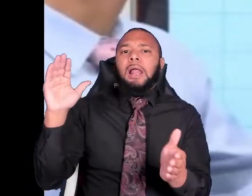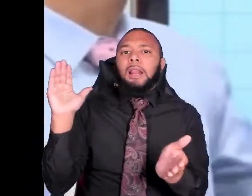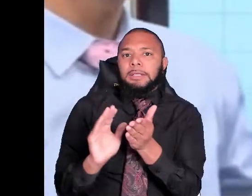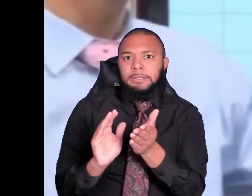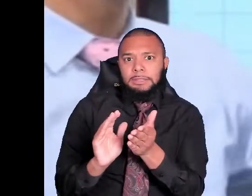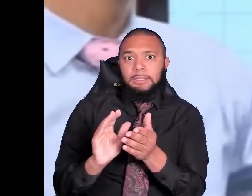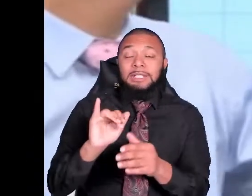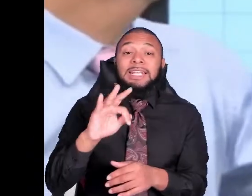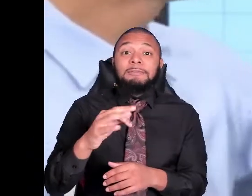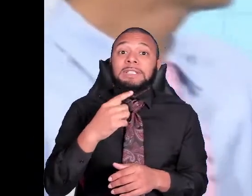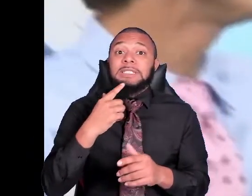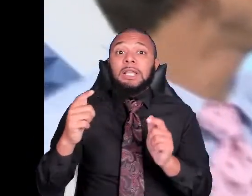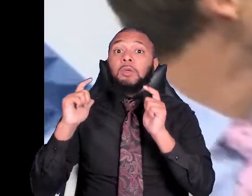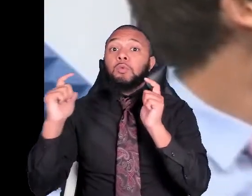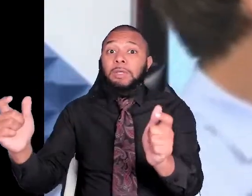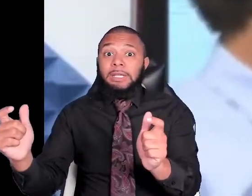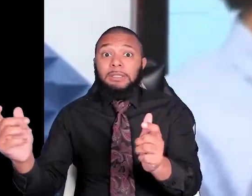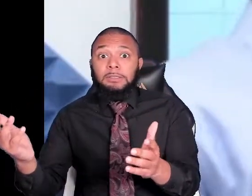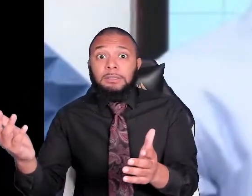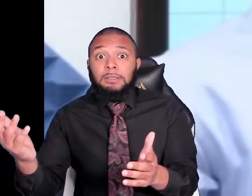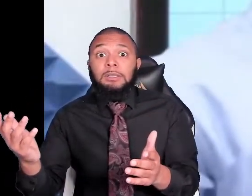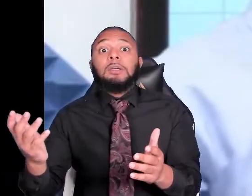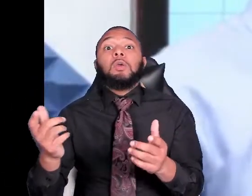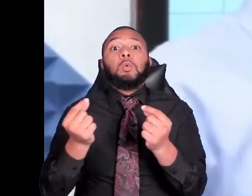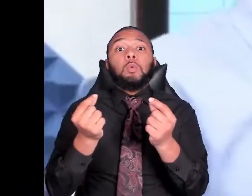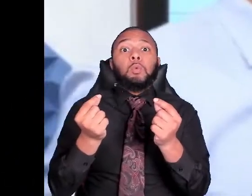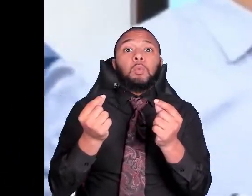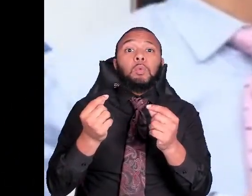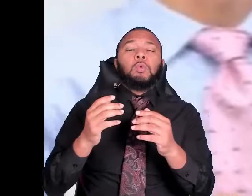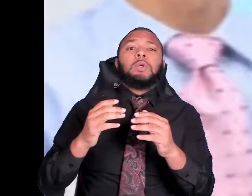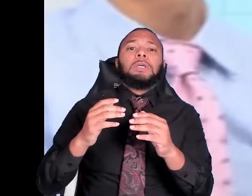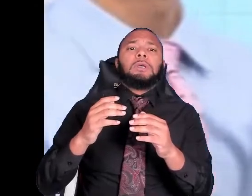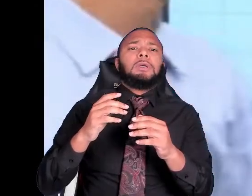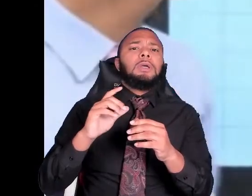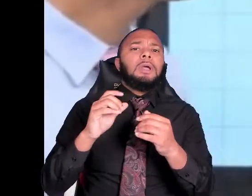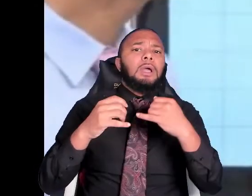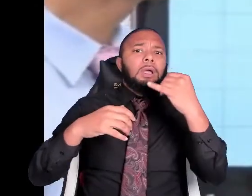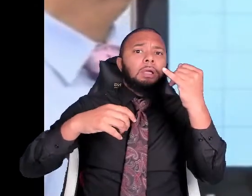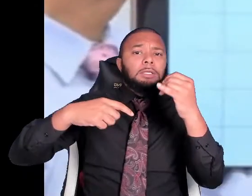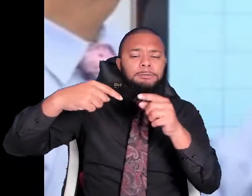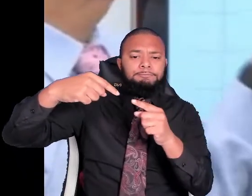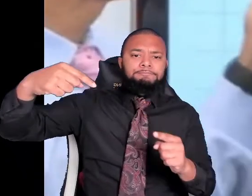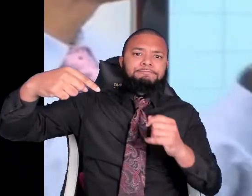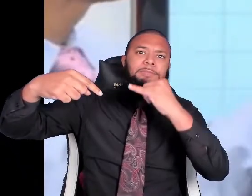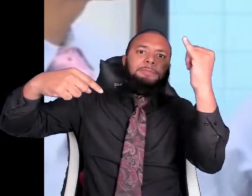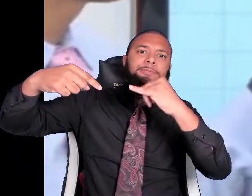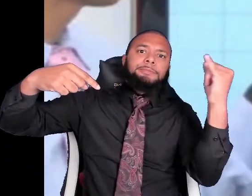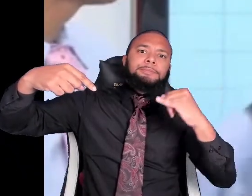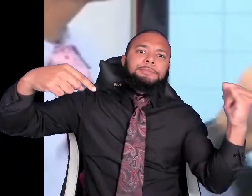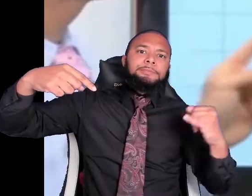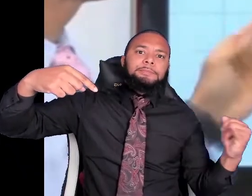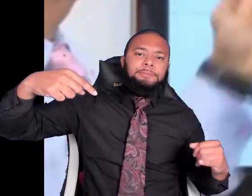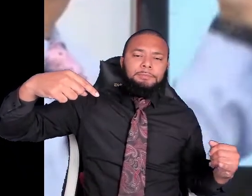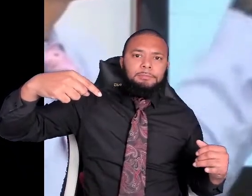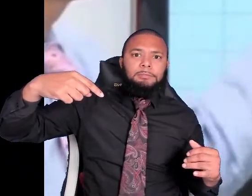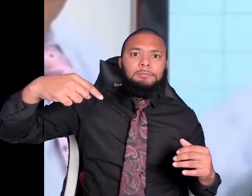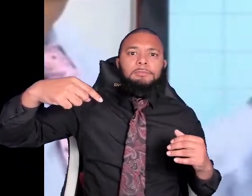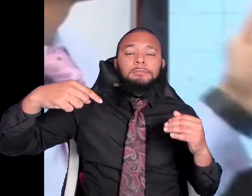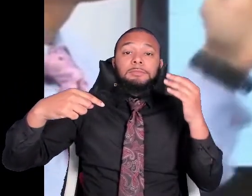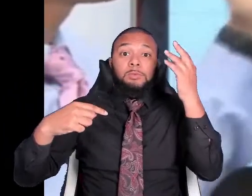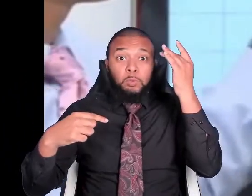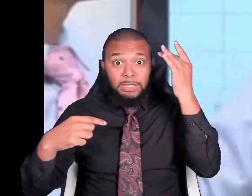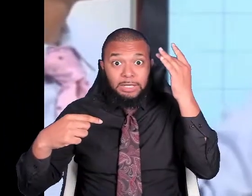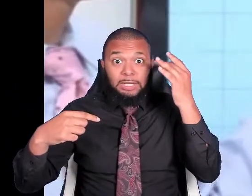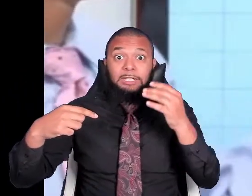had said greater than, we'd shade above the line. And the reason is because if we pick any point in